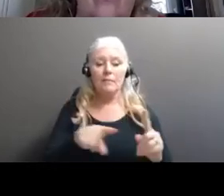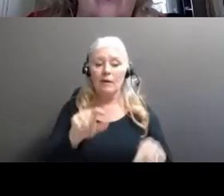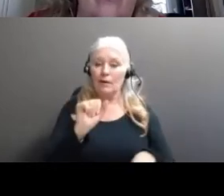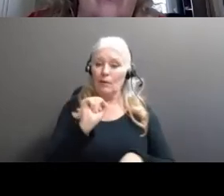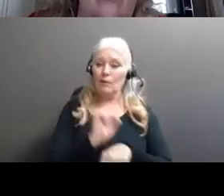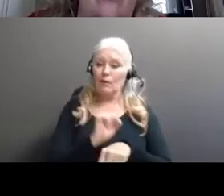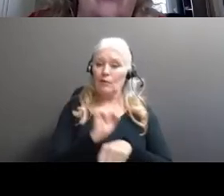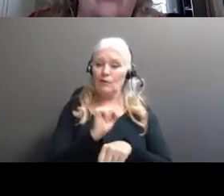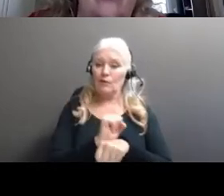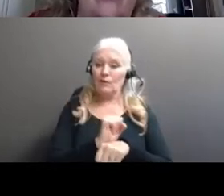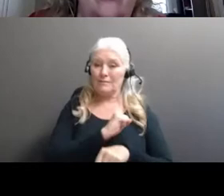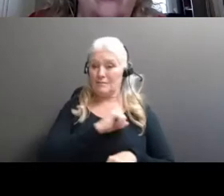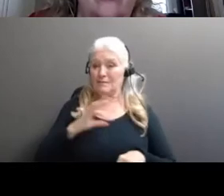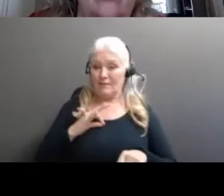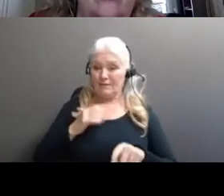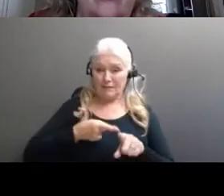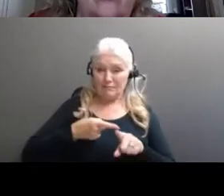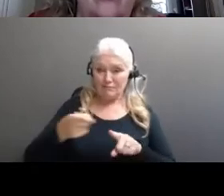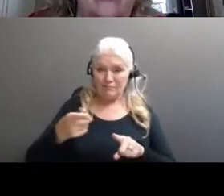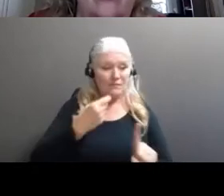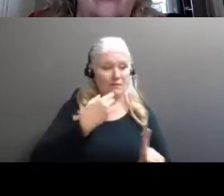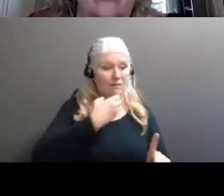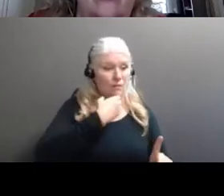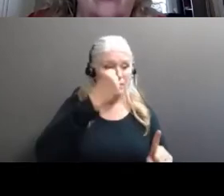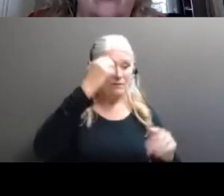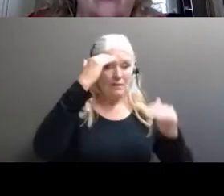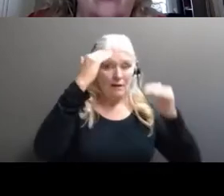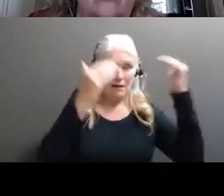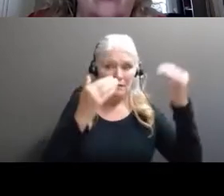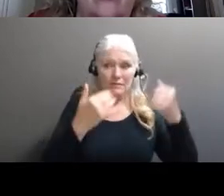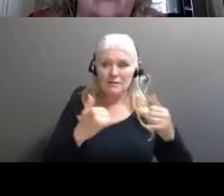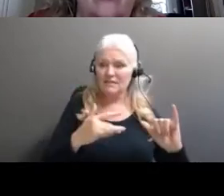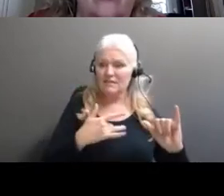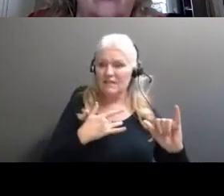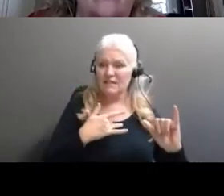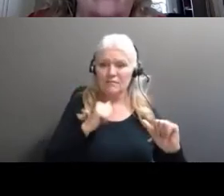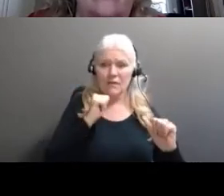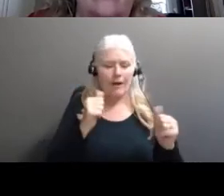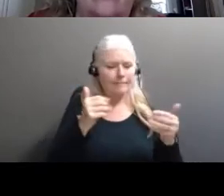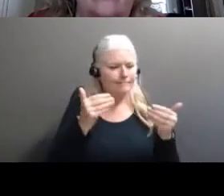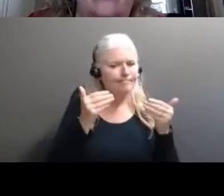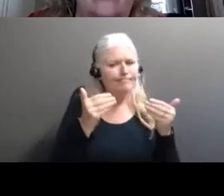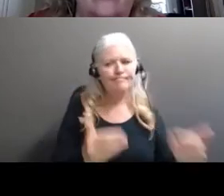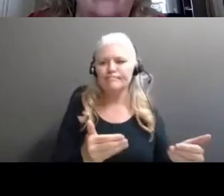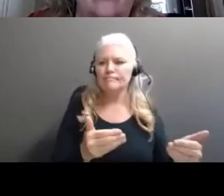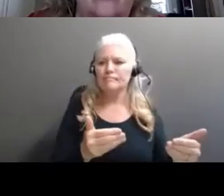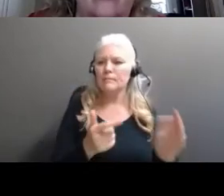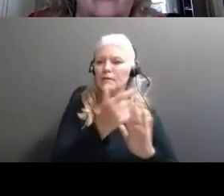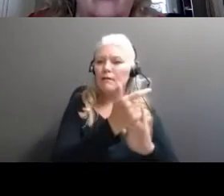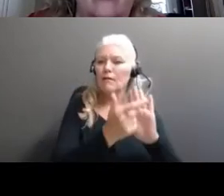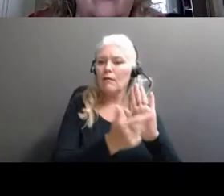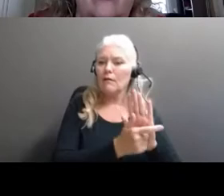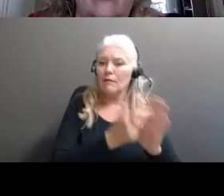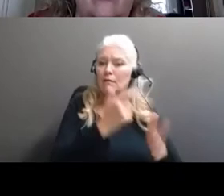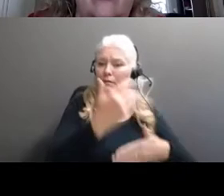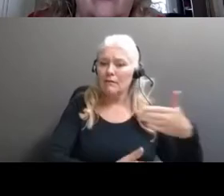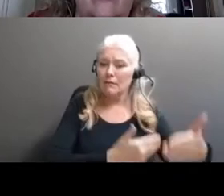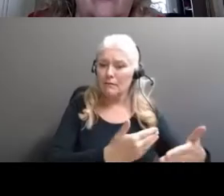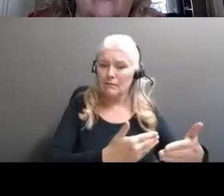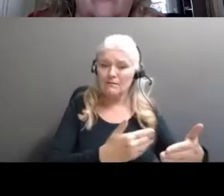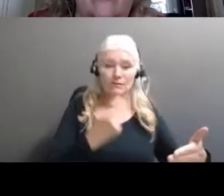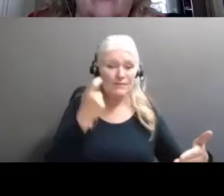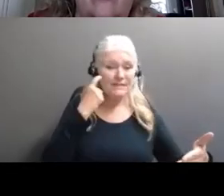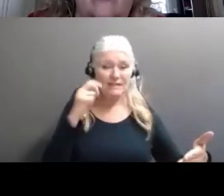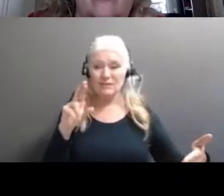discovered that nonetheless, the older adults still didn't want to go forward for the same reasons that Risa so well articulated. Those are the